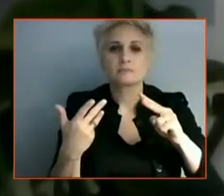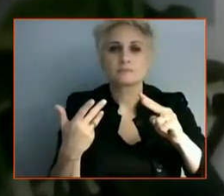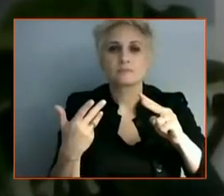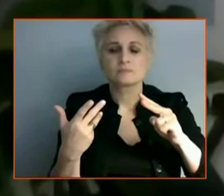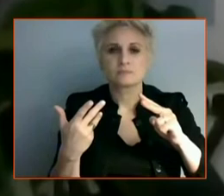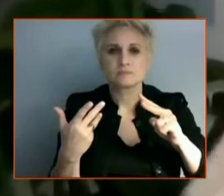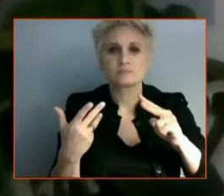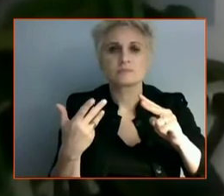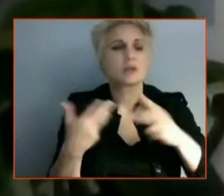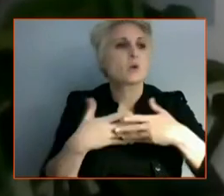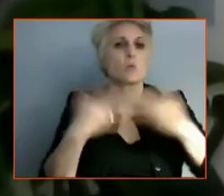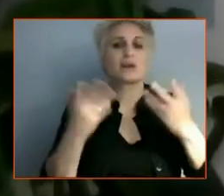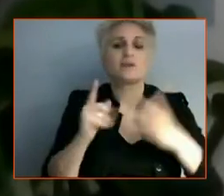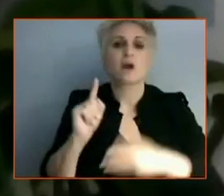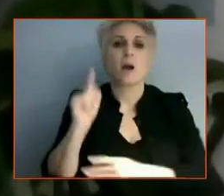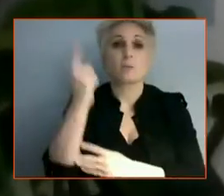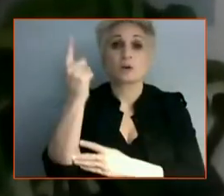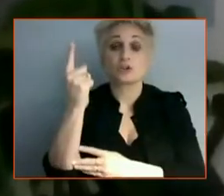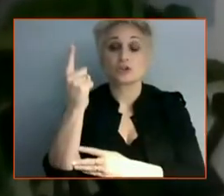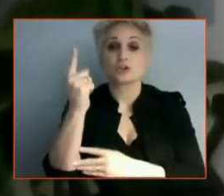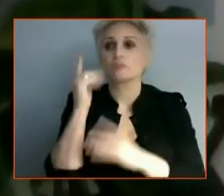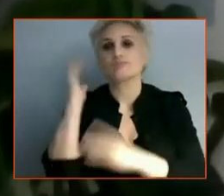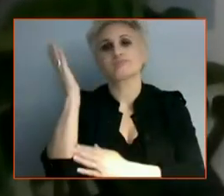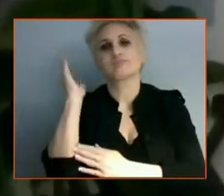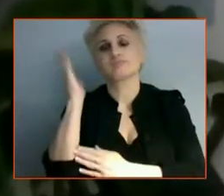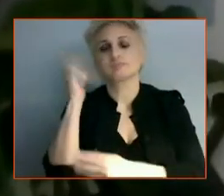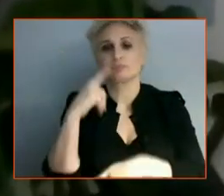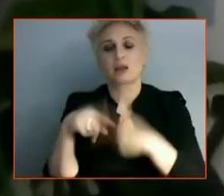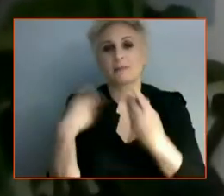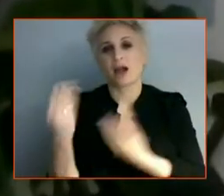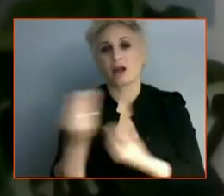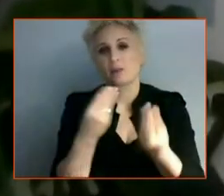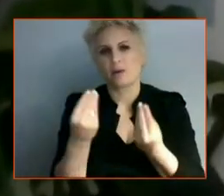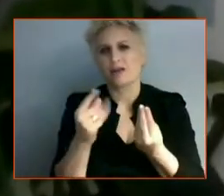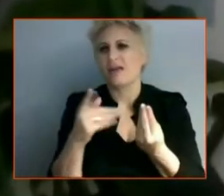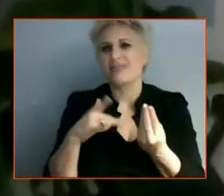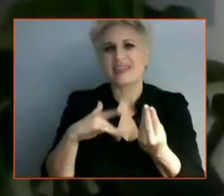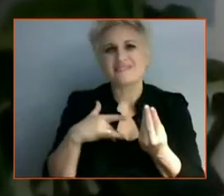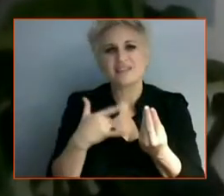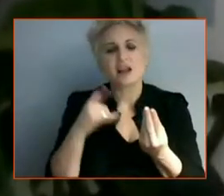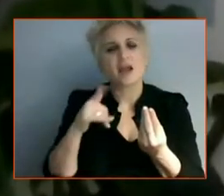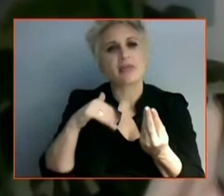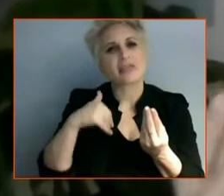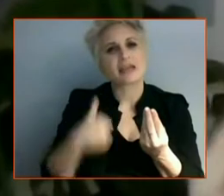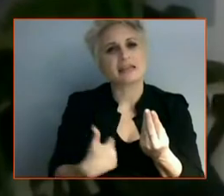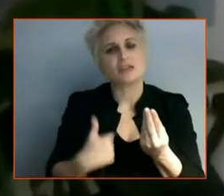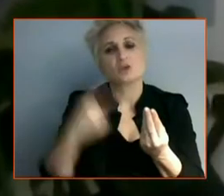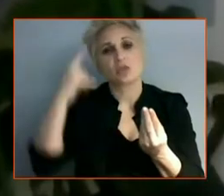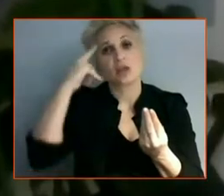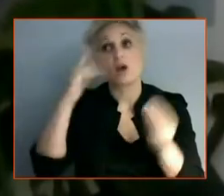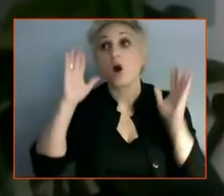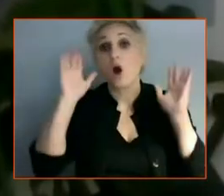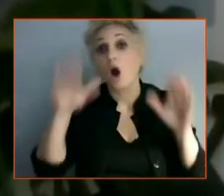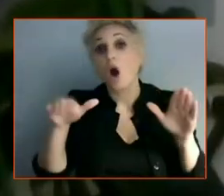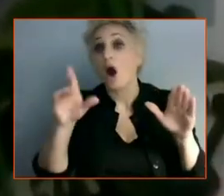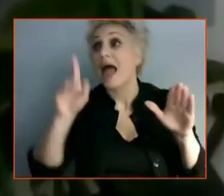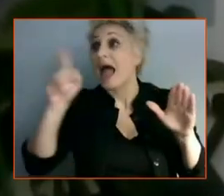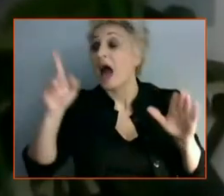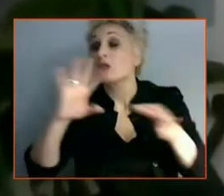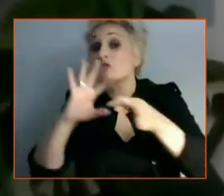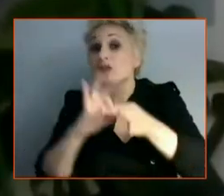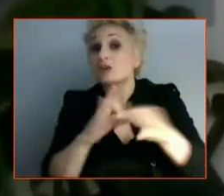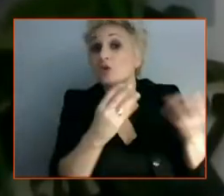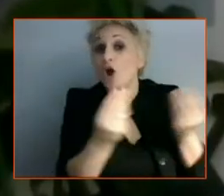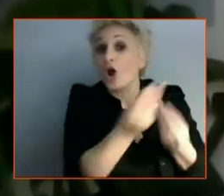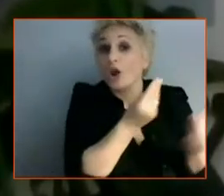politician talks about the economy, they have it incumbent on them to define what they see as the economy. The economy, by definition, is